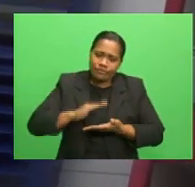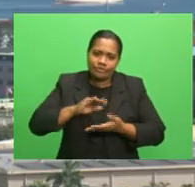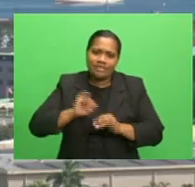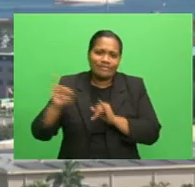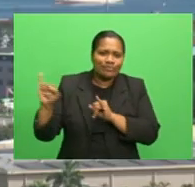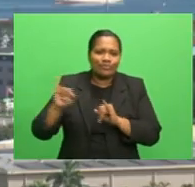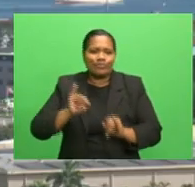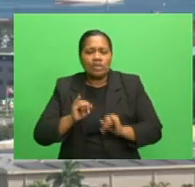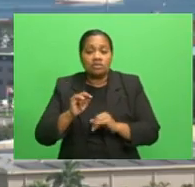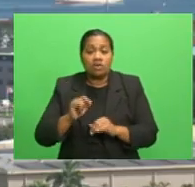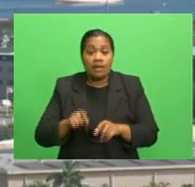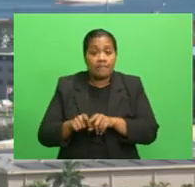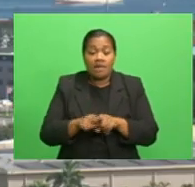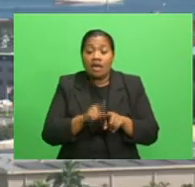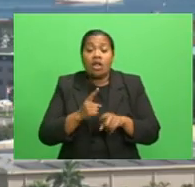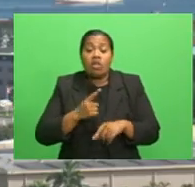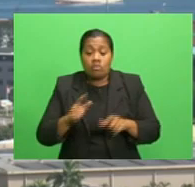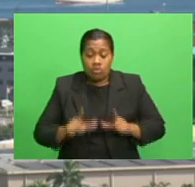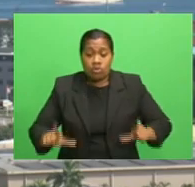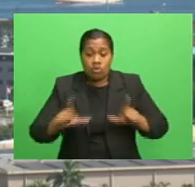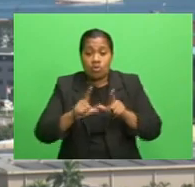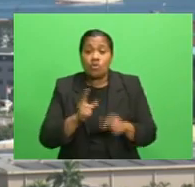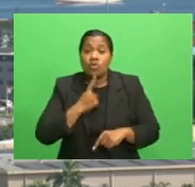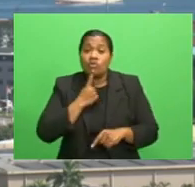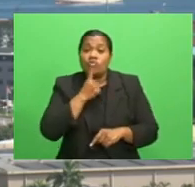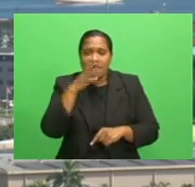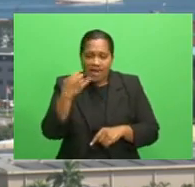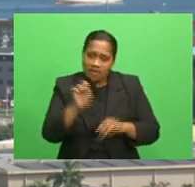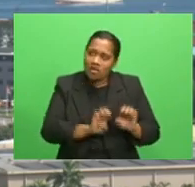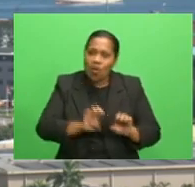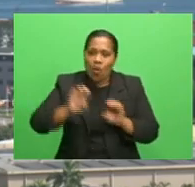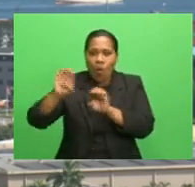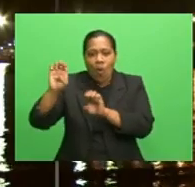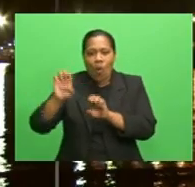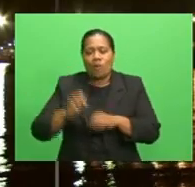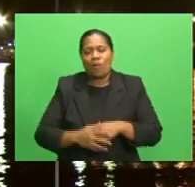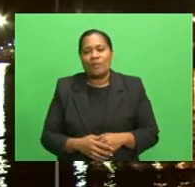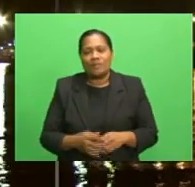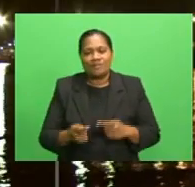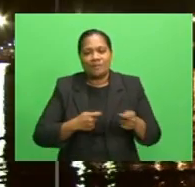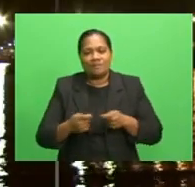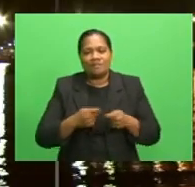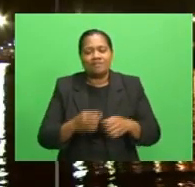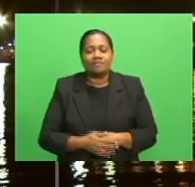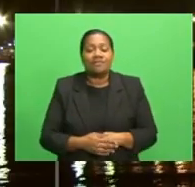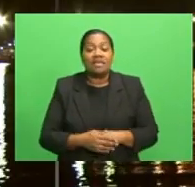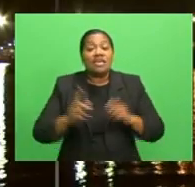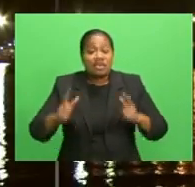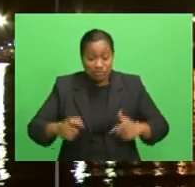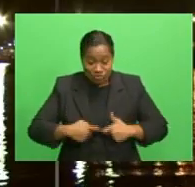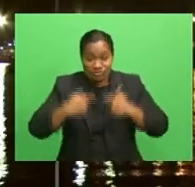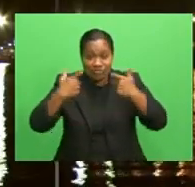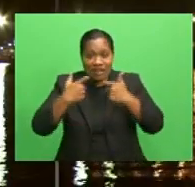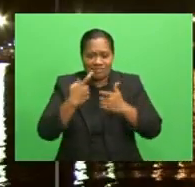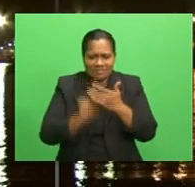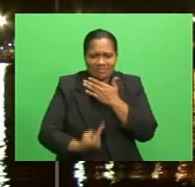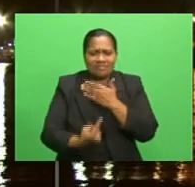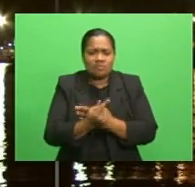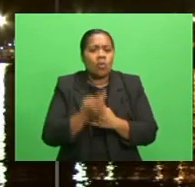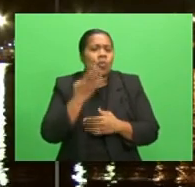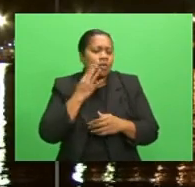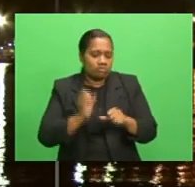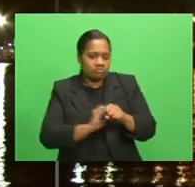also has a small export market. Kritika Kumar, FBC News. The challenges created by the COVID-19